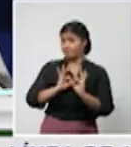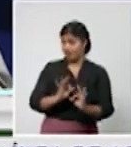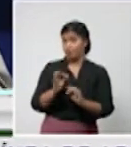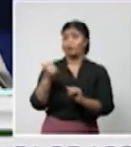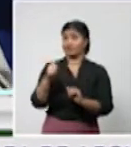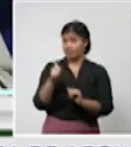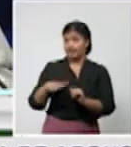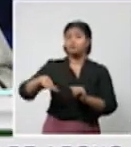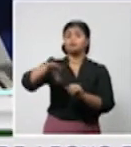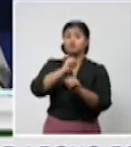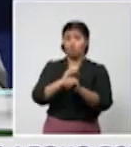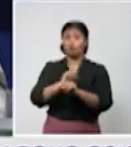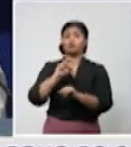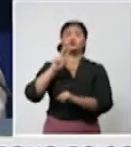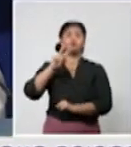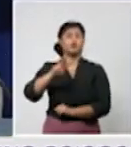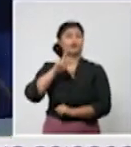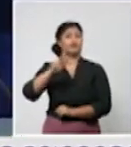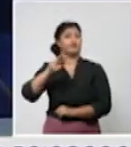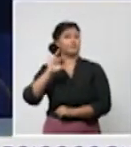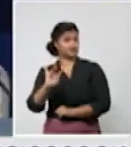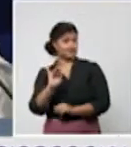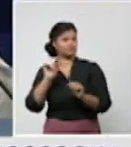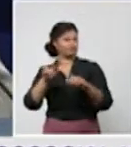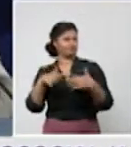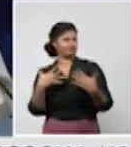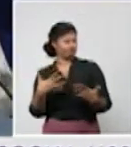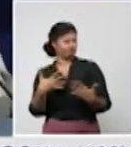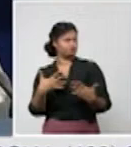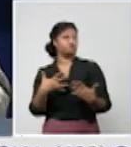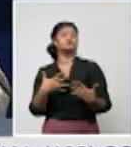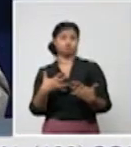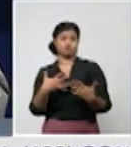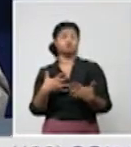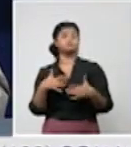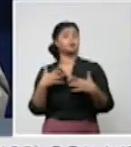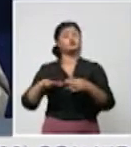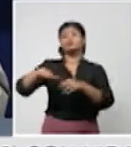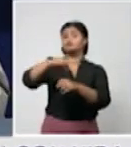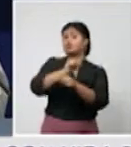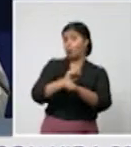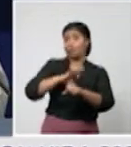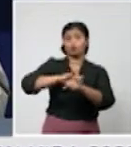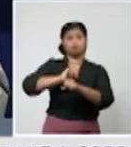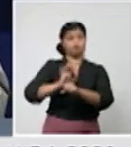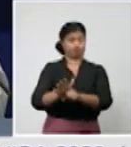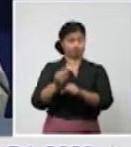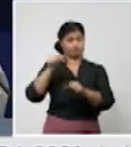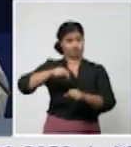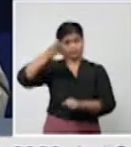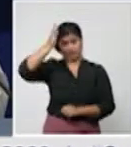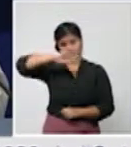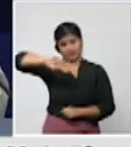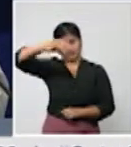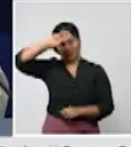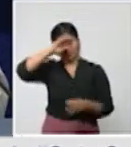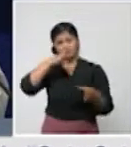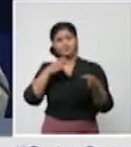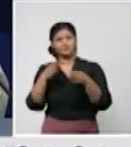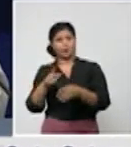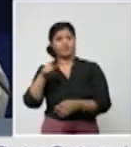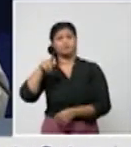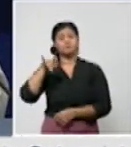present a clinically stable evolution. Of the 31 positive cases, 17 belong to Havana province, 3 of